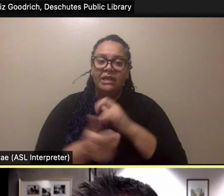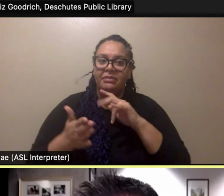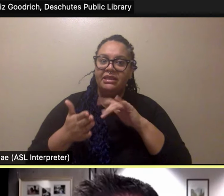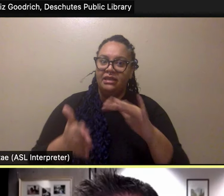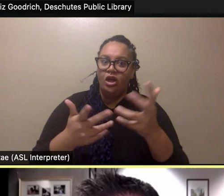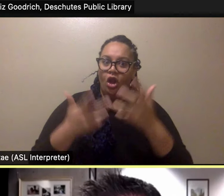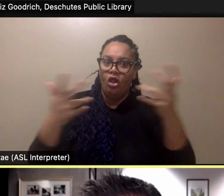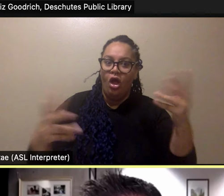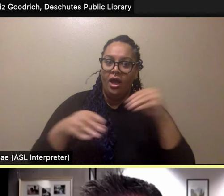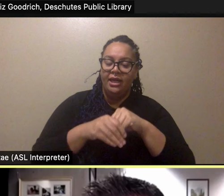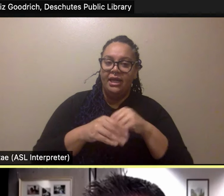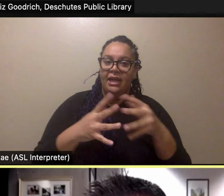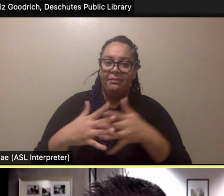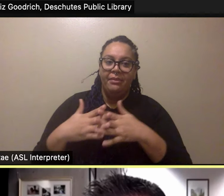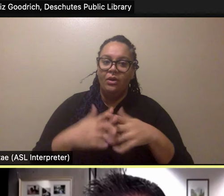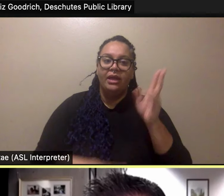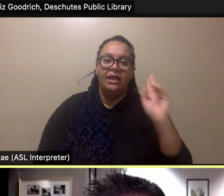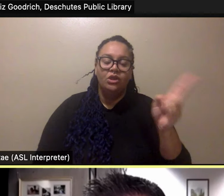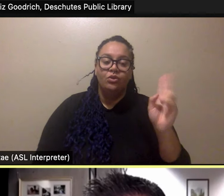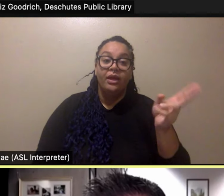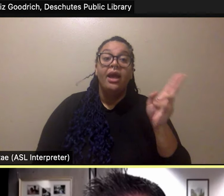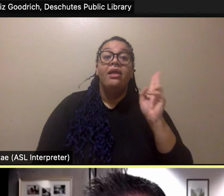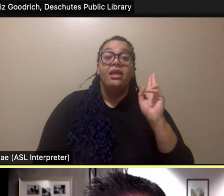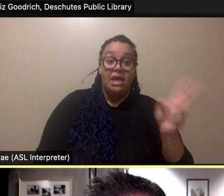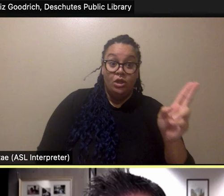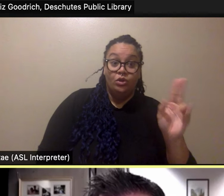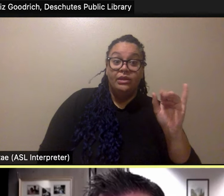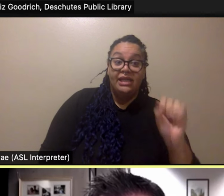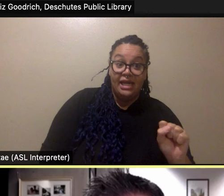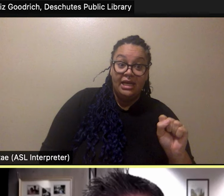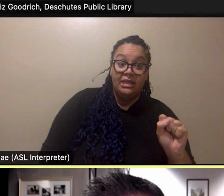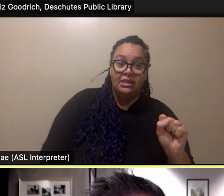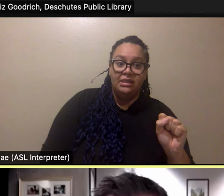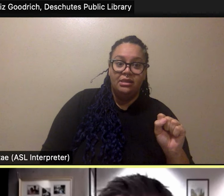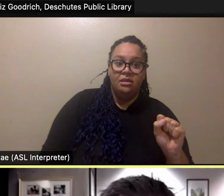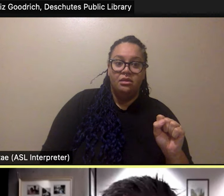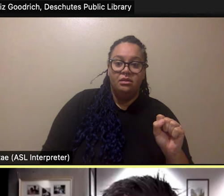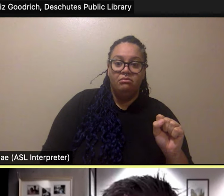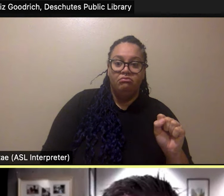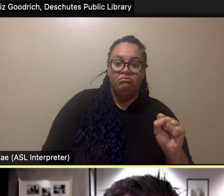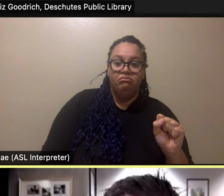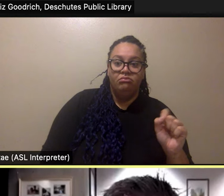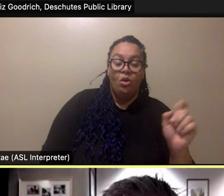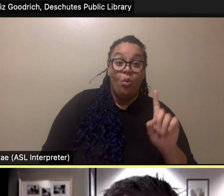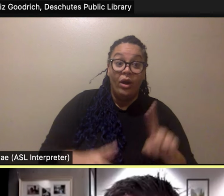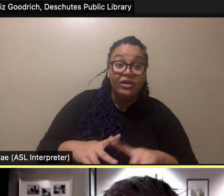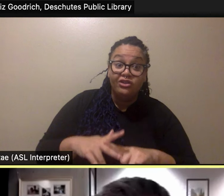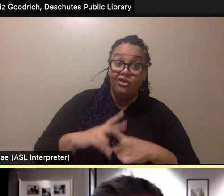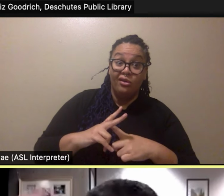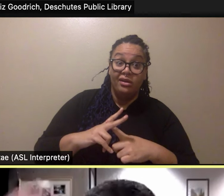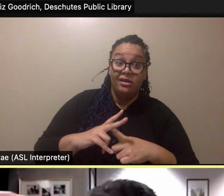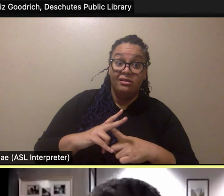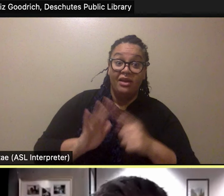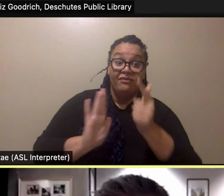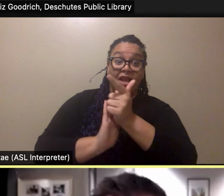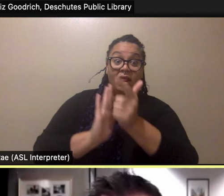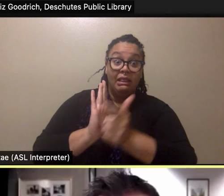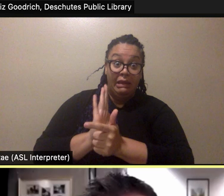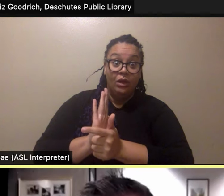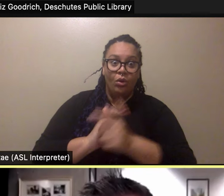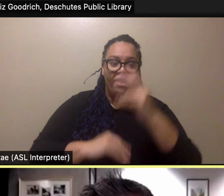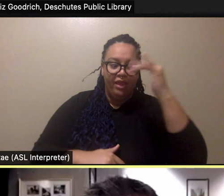American history. And actually the history is the source of what became the legal theory, critical race